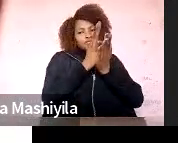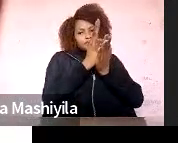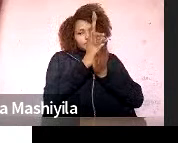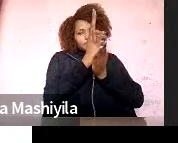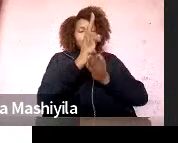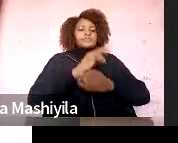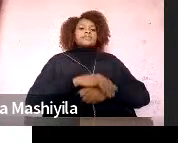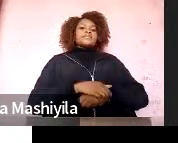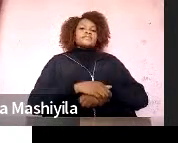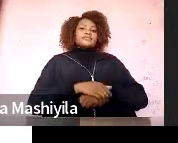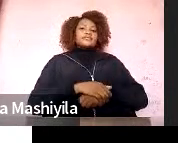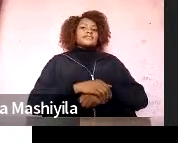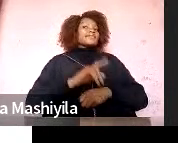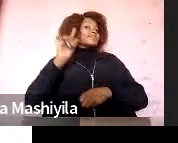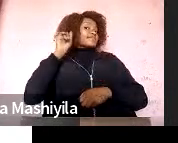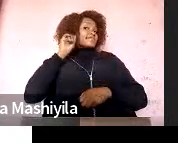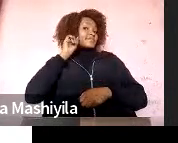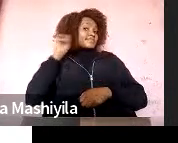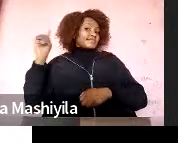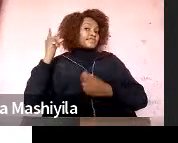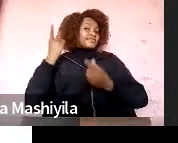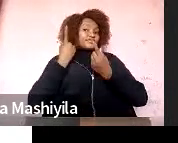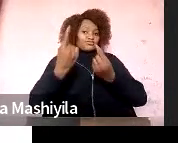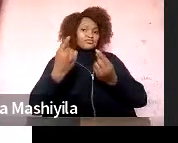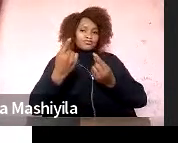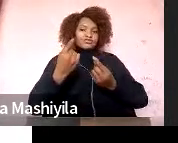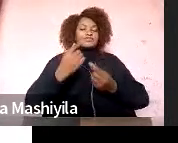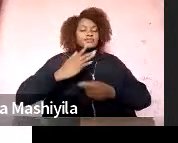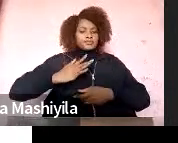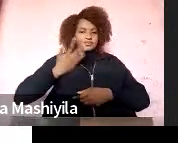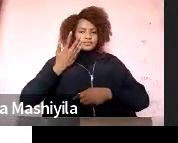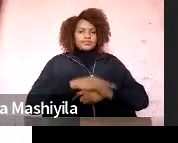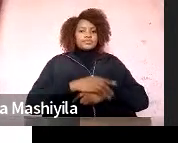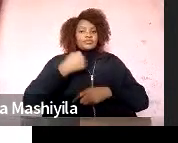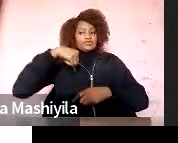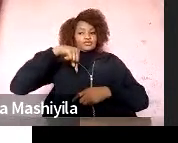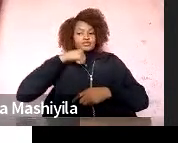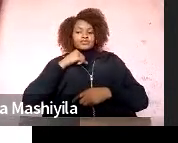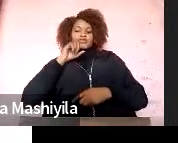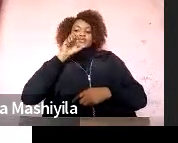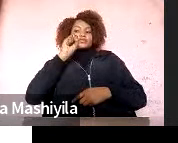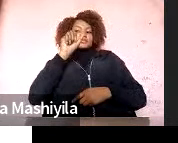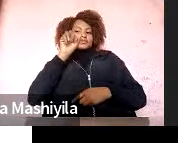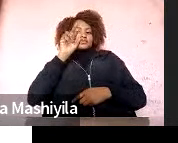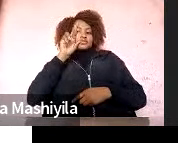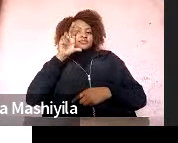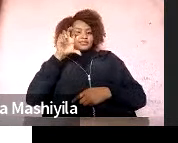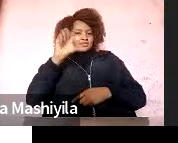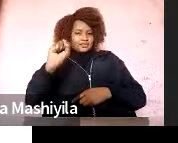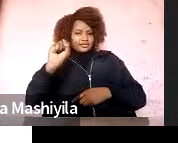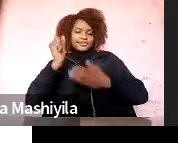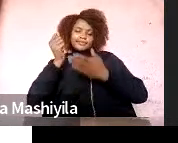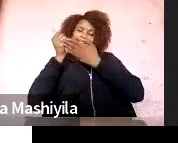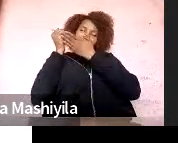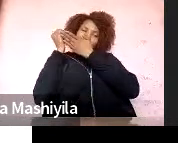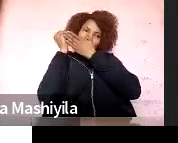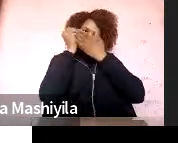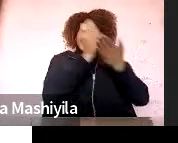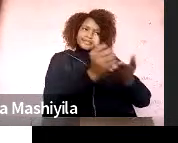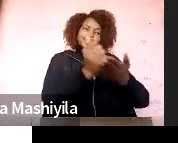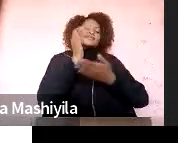comply. And therefore, we should assist them to do so. When we look at you, we must not look at you